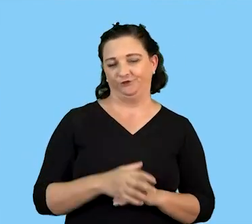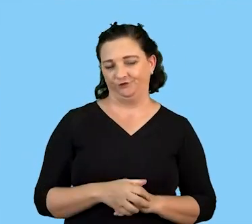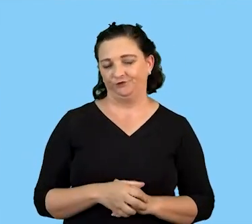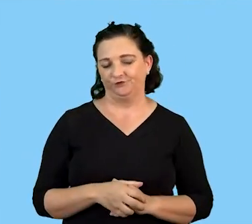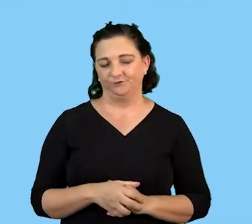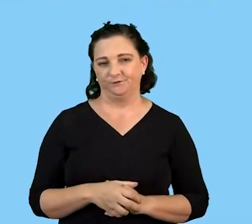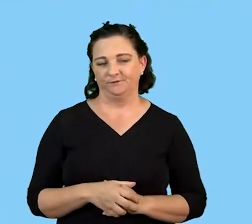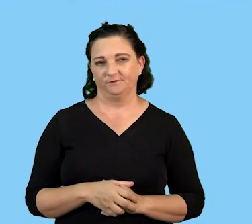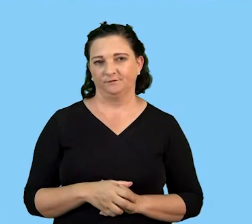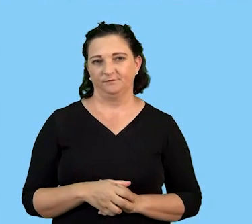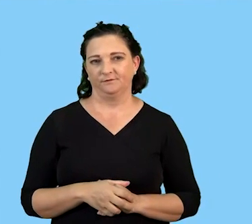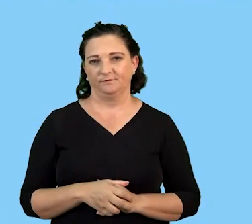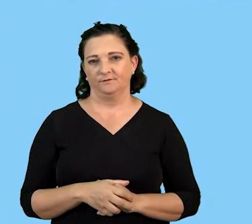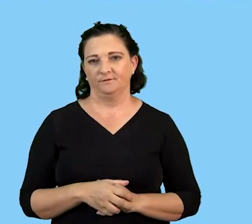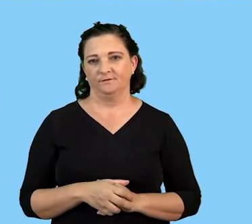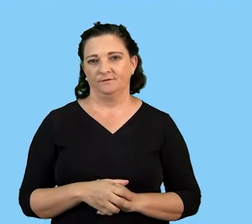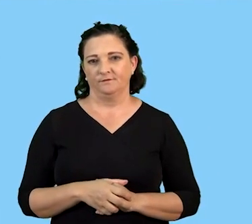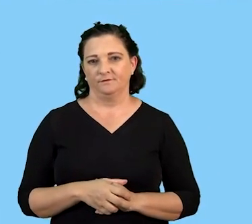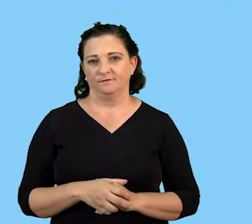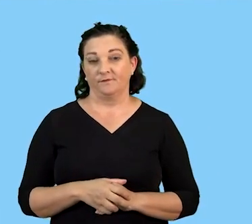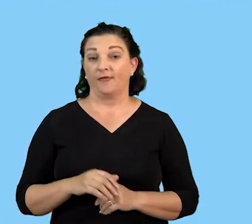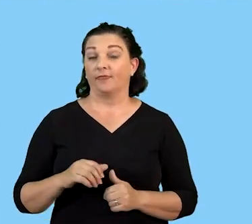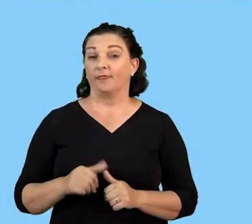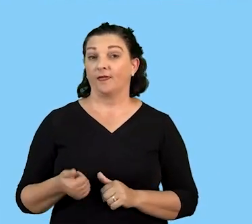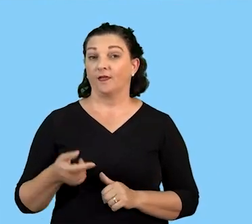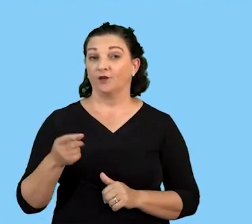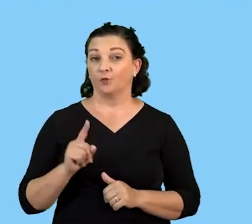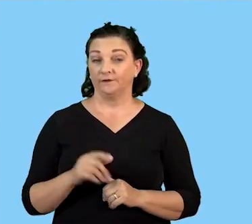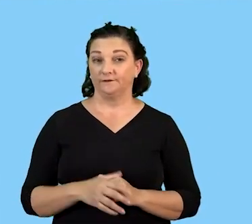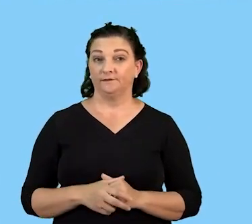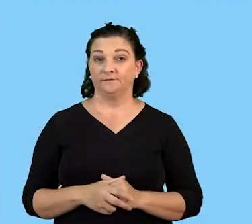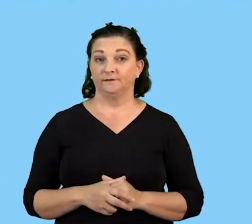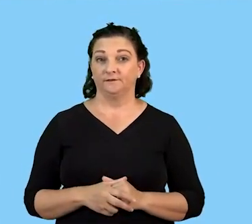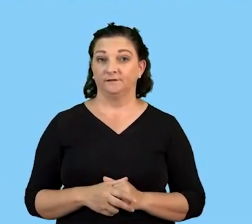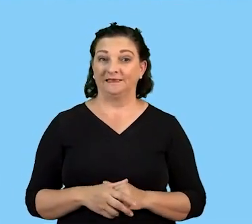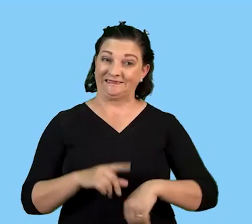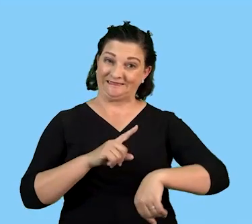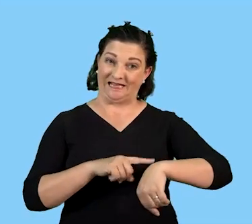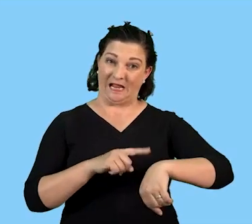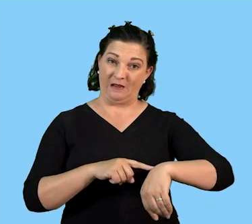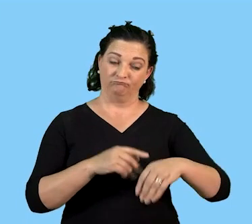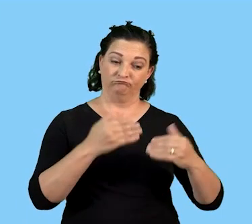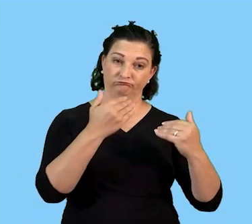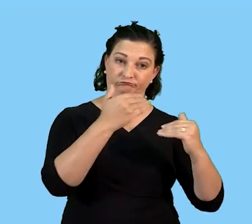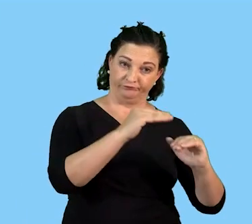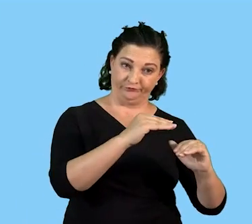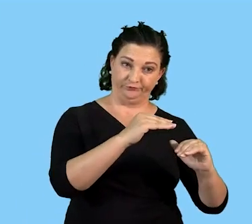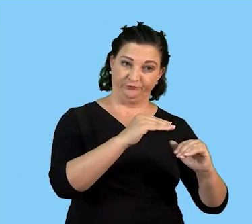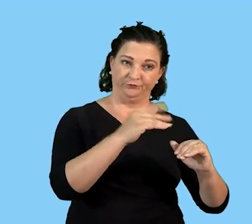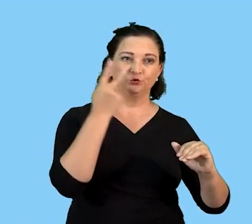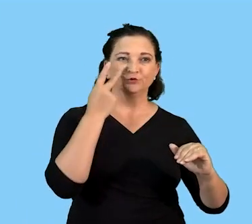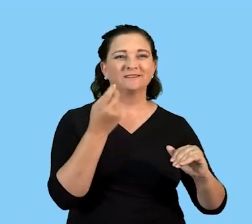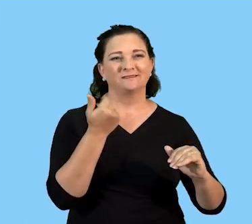starting a business. Then another step is set time frames and determine how